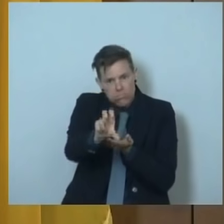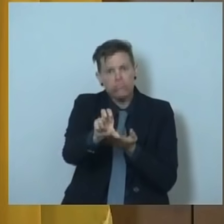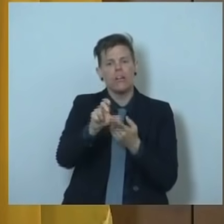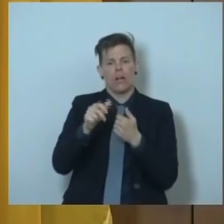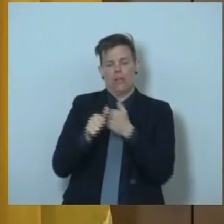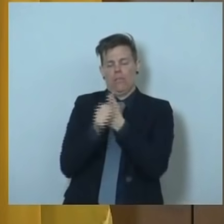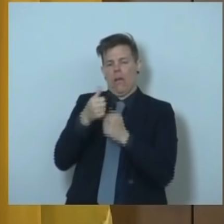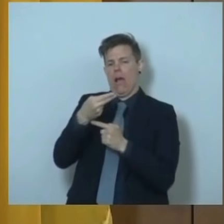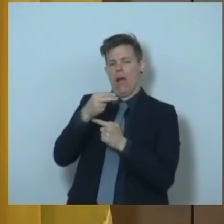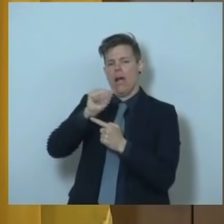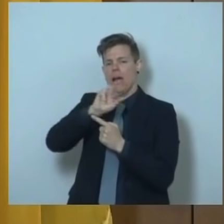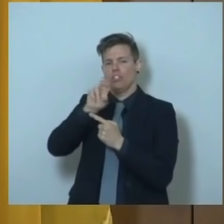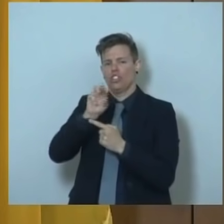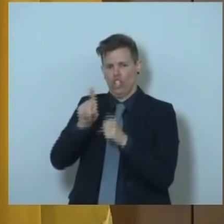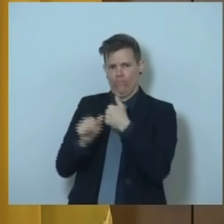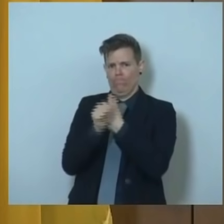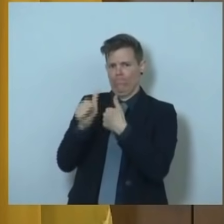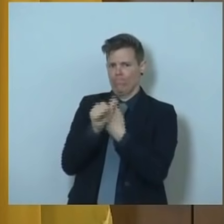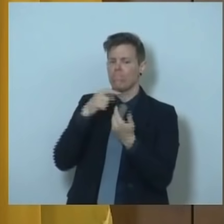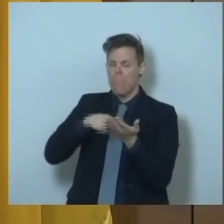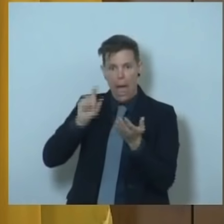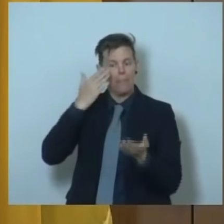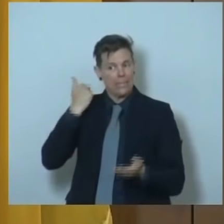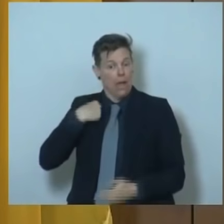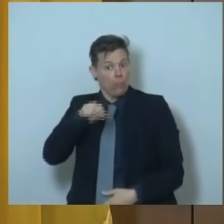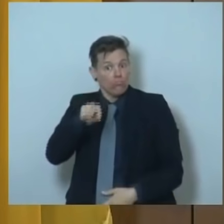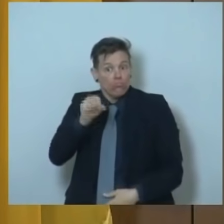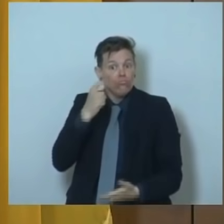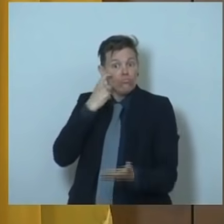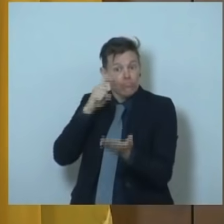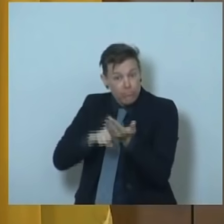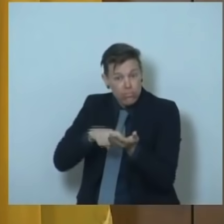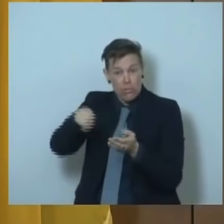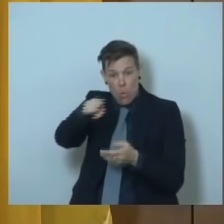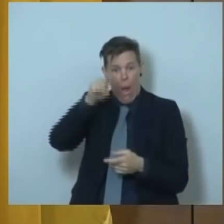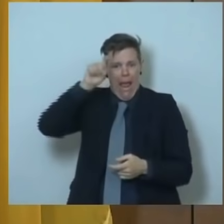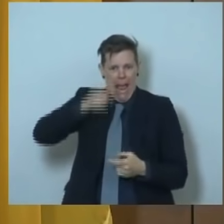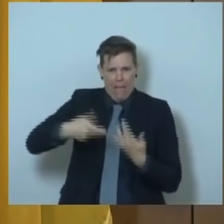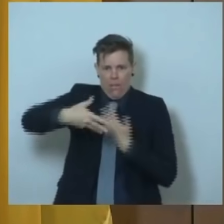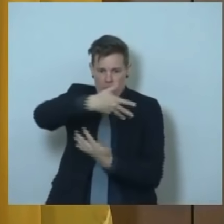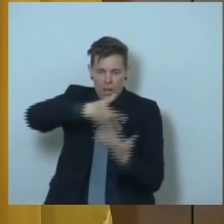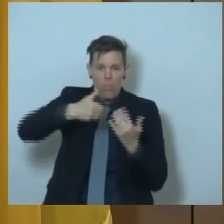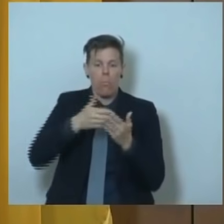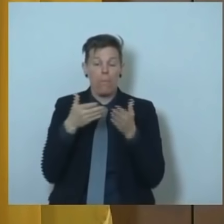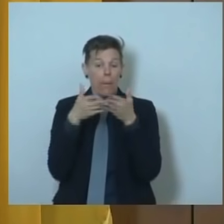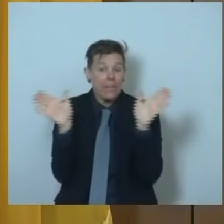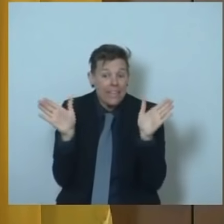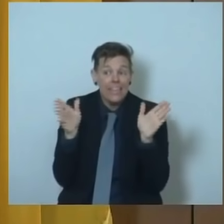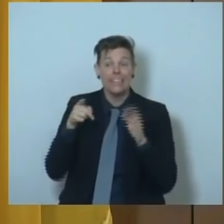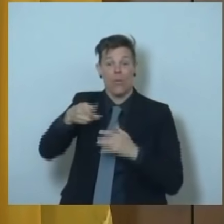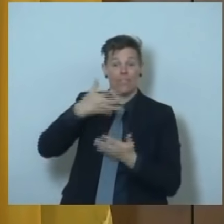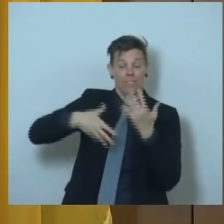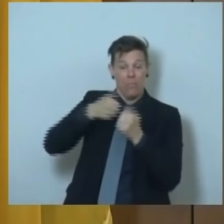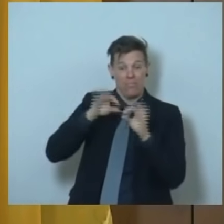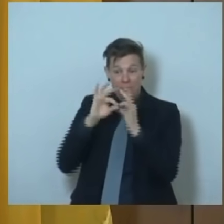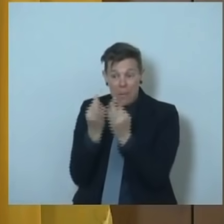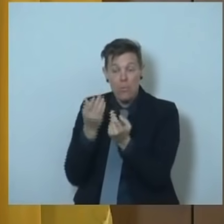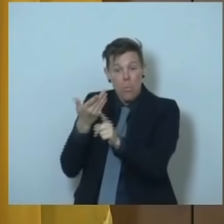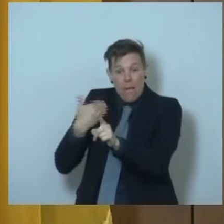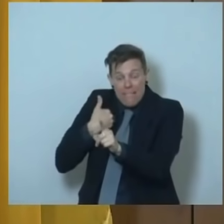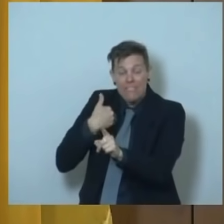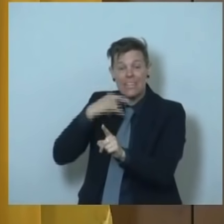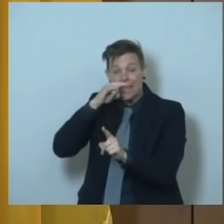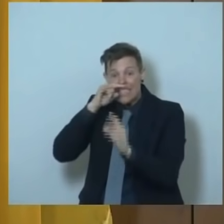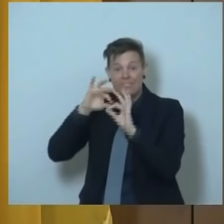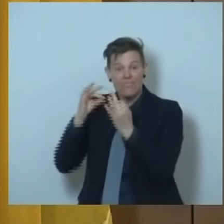you're exposed to the general public, you're at a higher risk. They have families of their own. 2, it's to thank